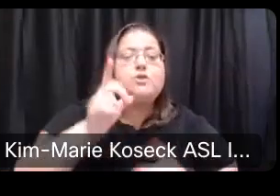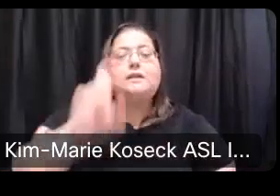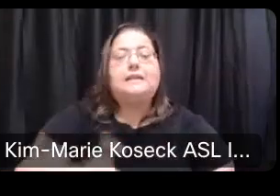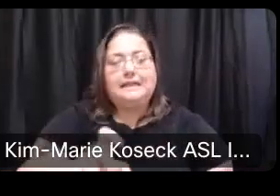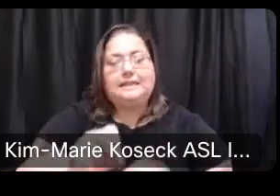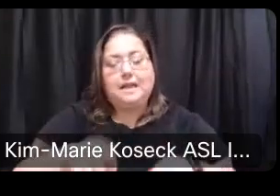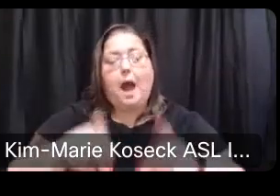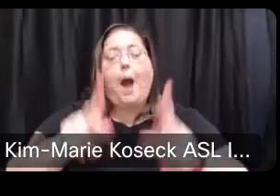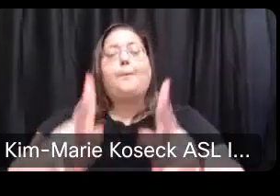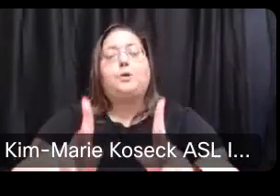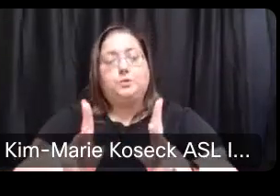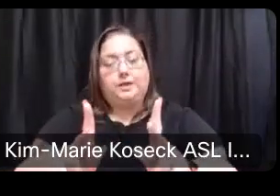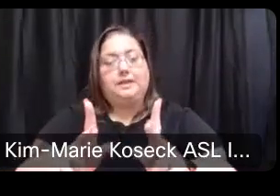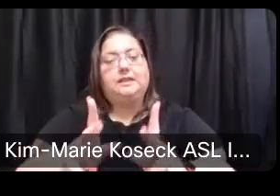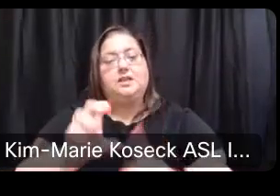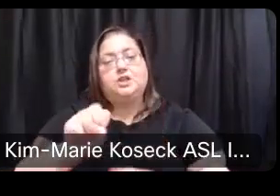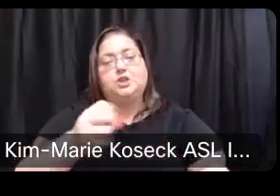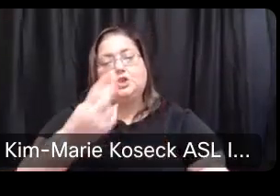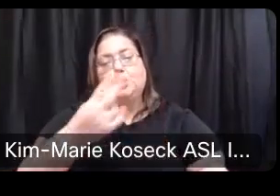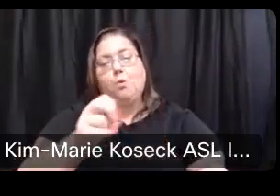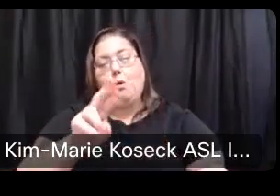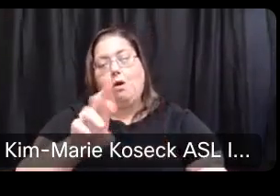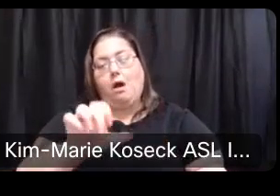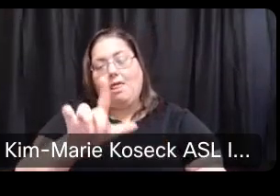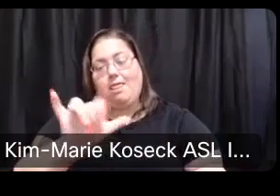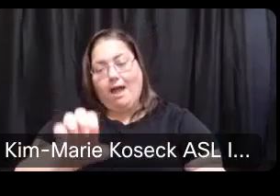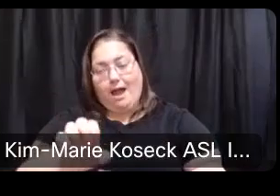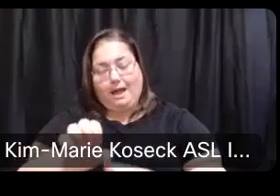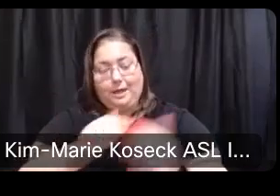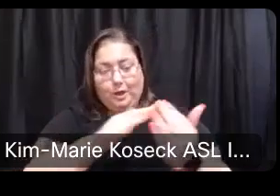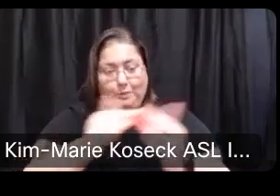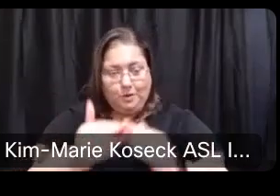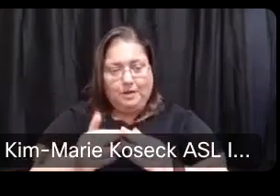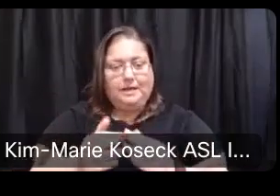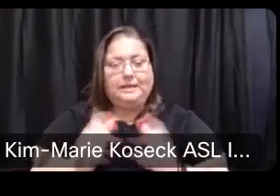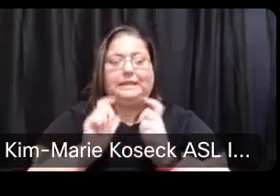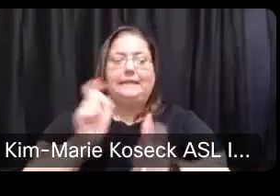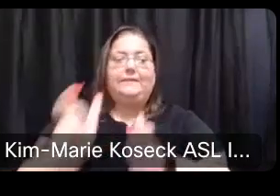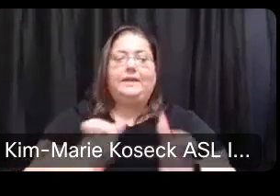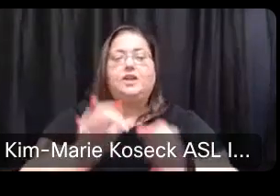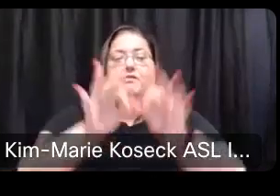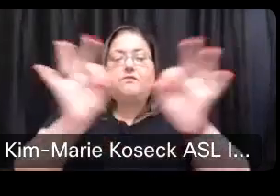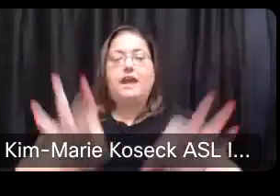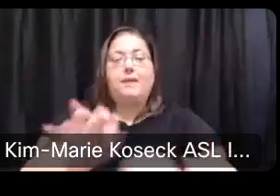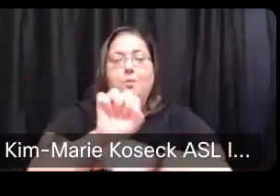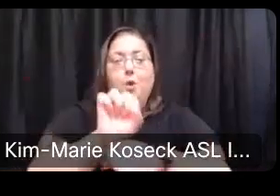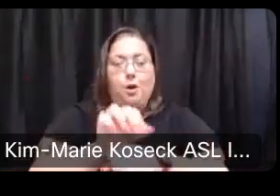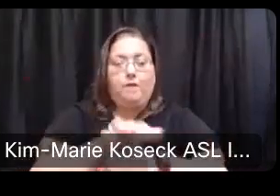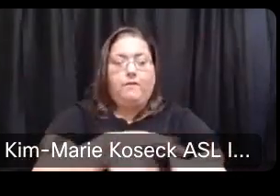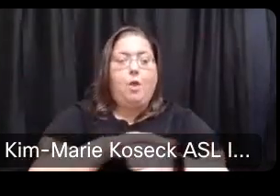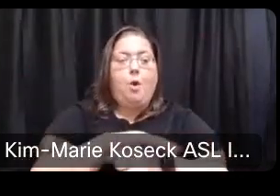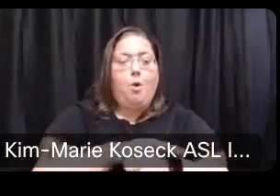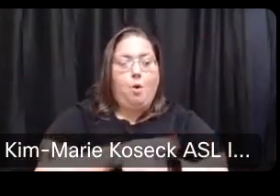and opportunities of shoreline communities, contributing to a shared framework for local and regional